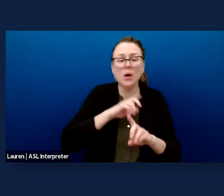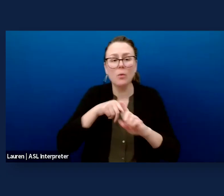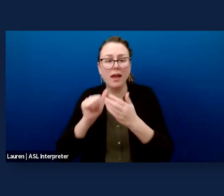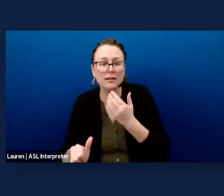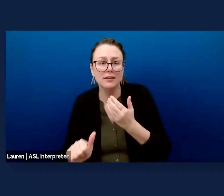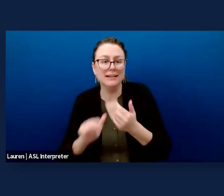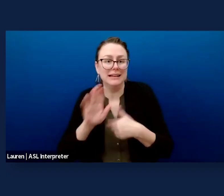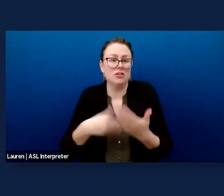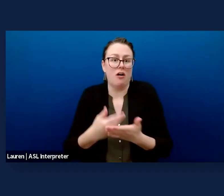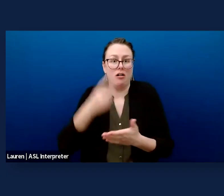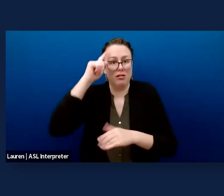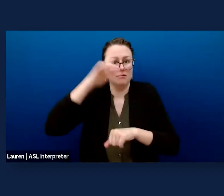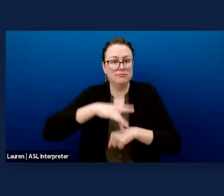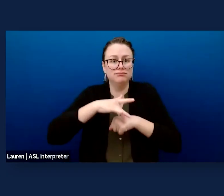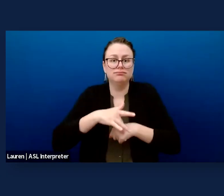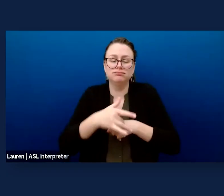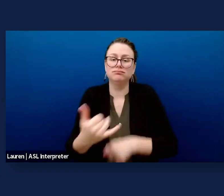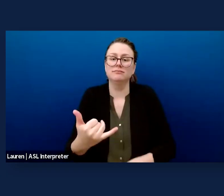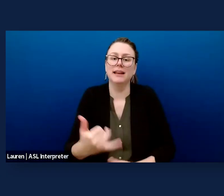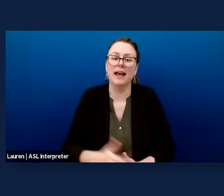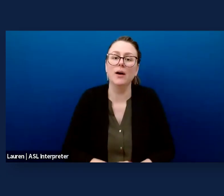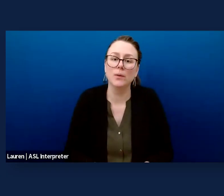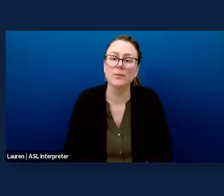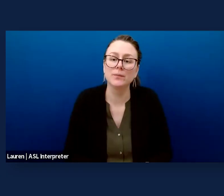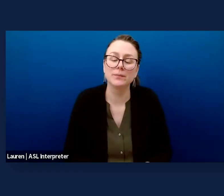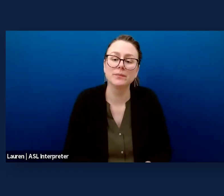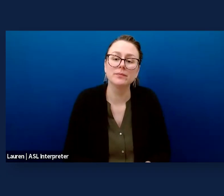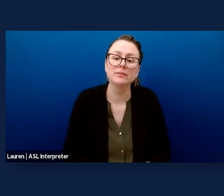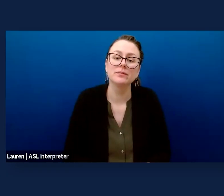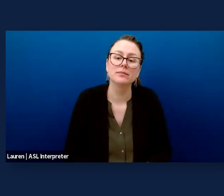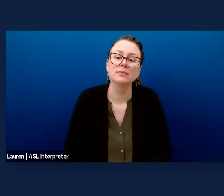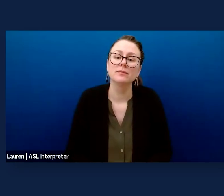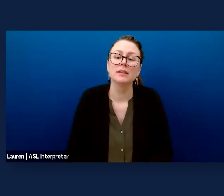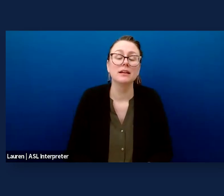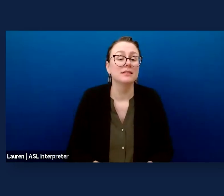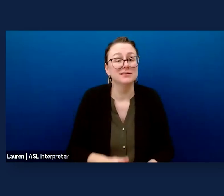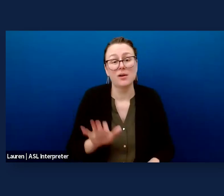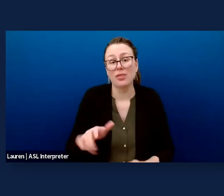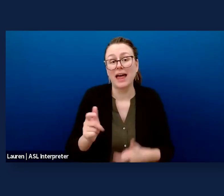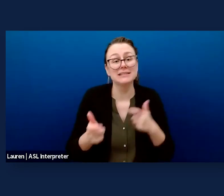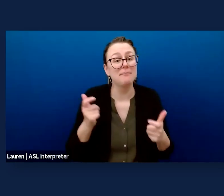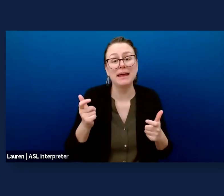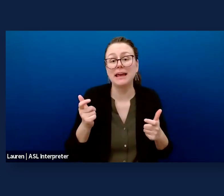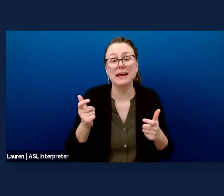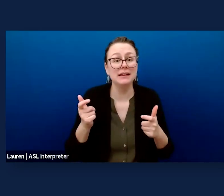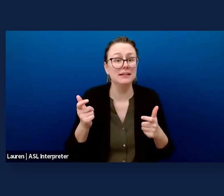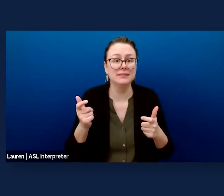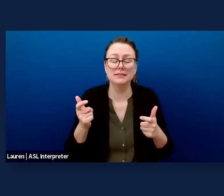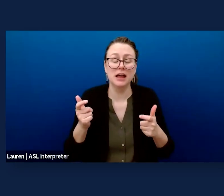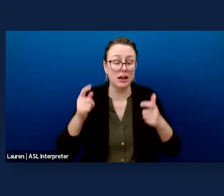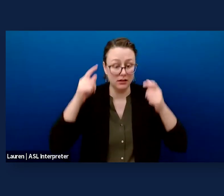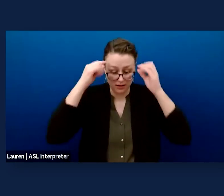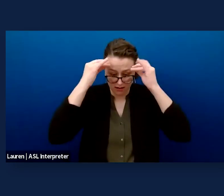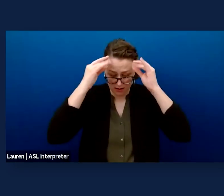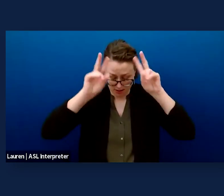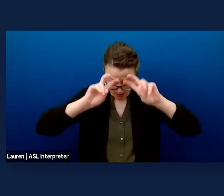and so it's a just a big analytical